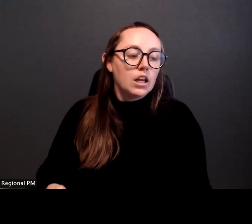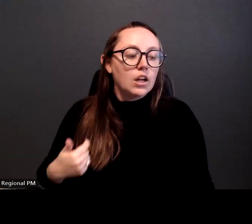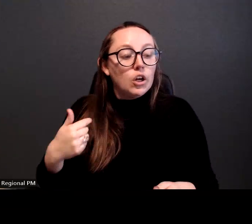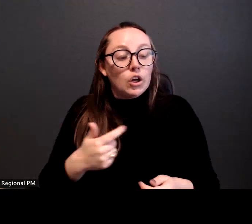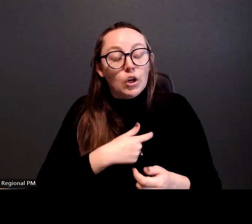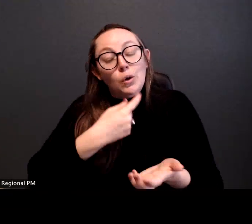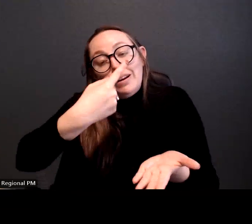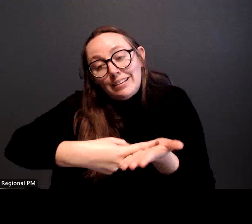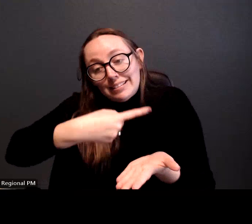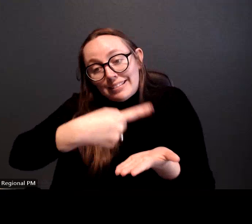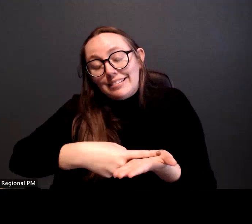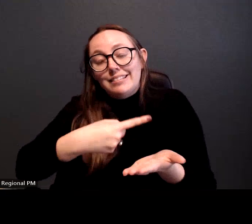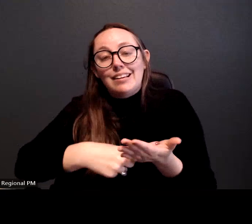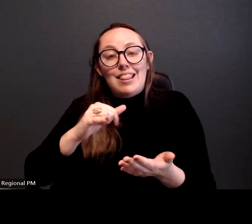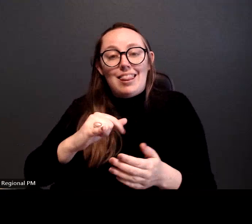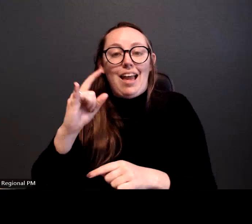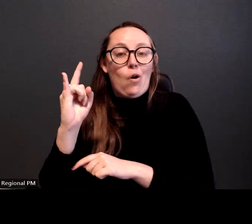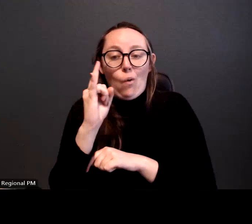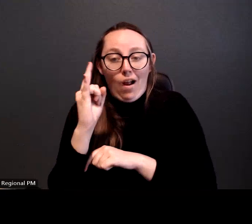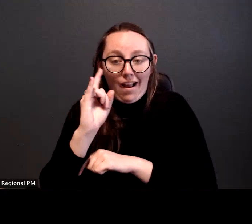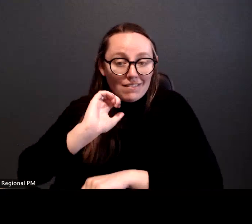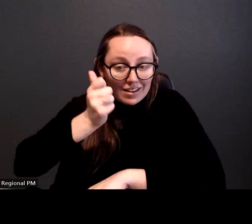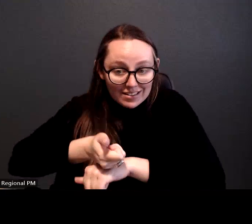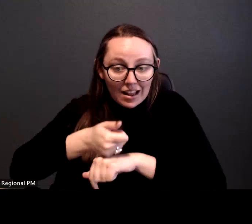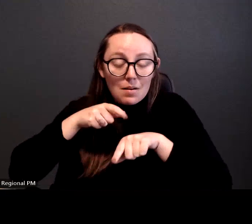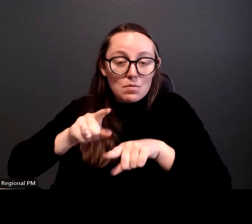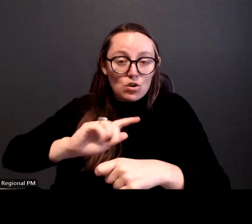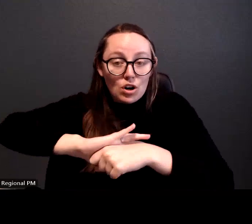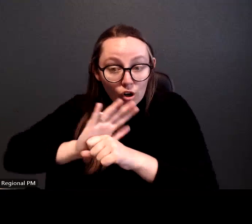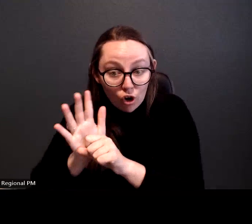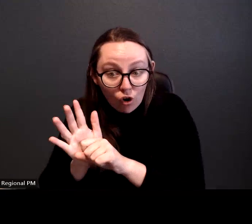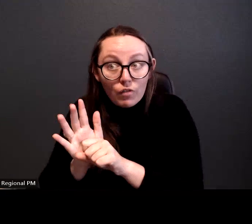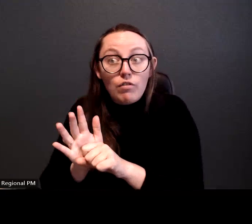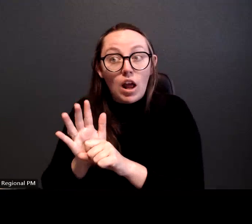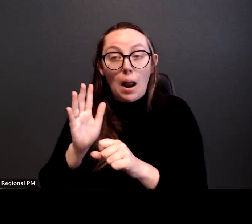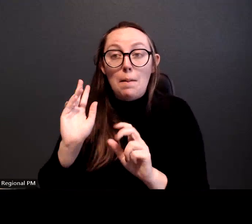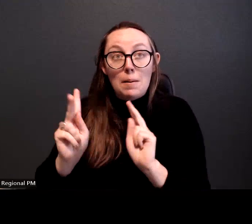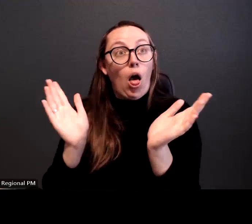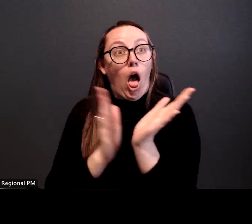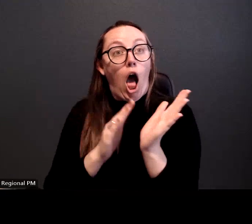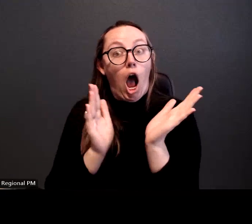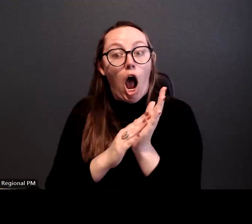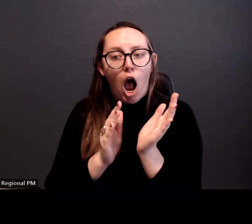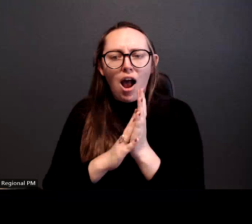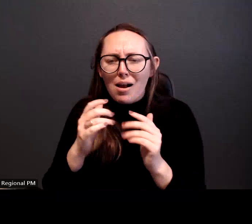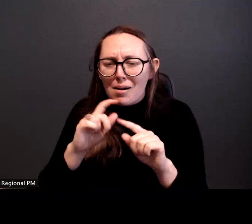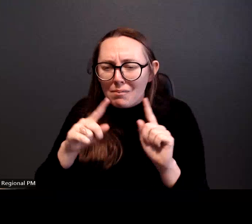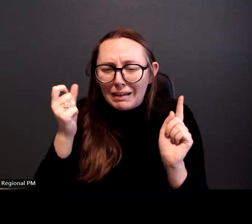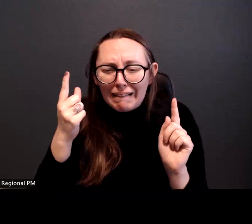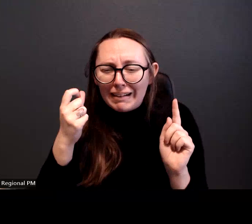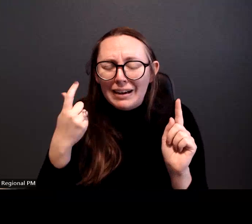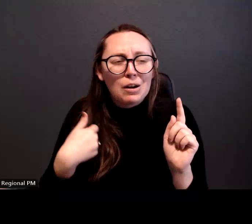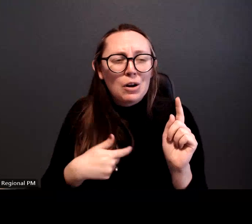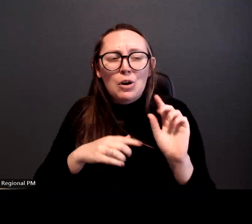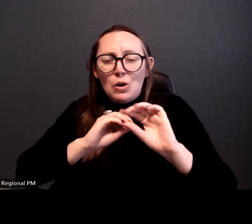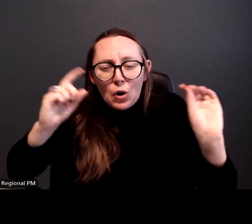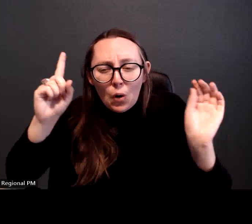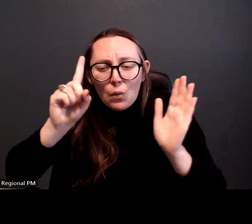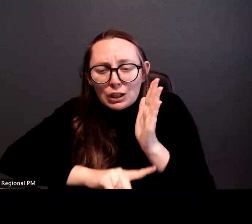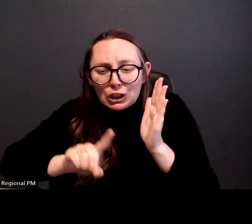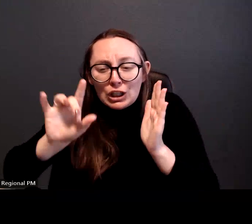nobody checked or logged the backhaul capacity that was feeding those. I mean, it was a lot of squandered money.